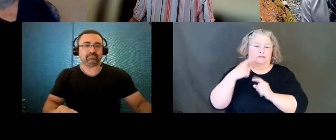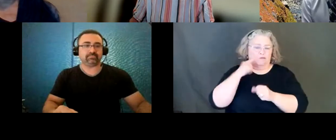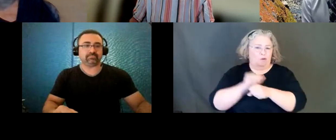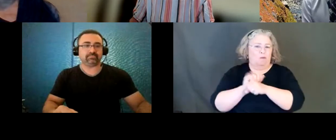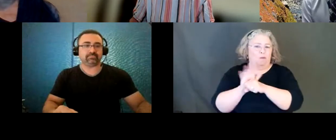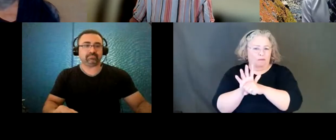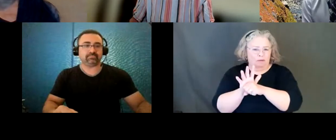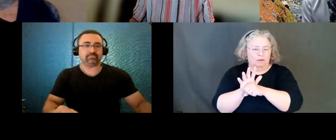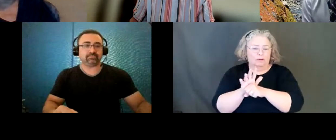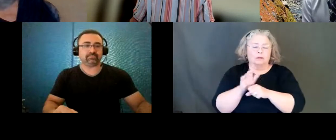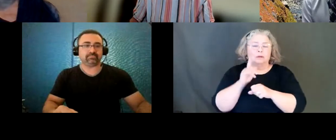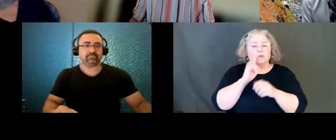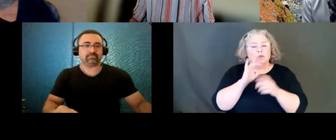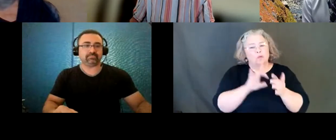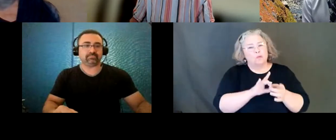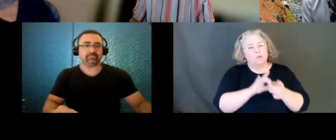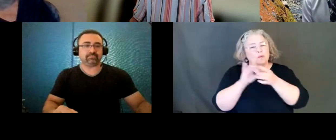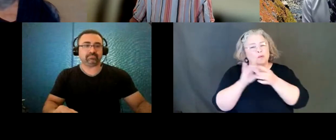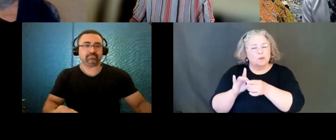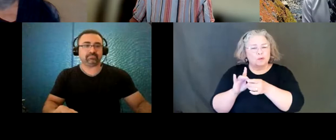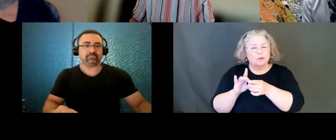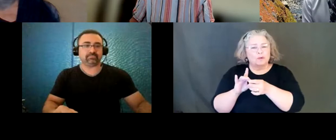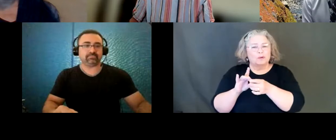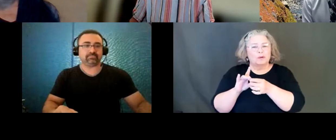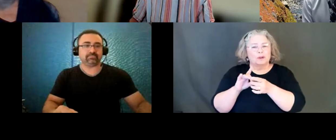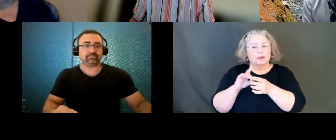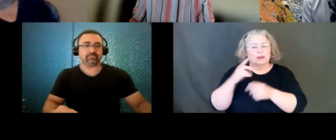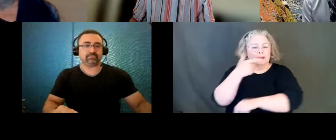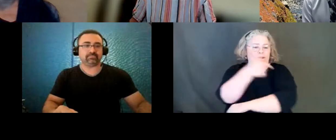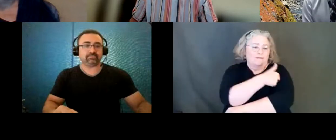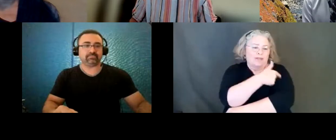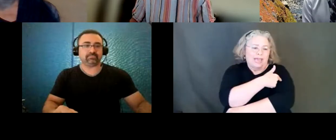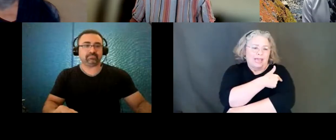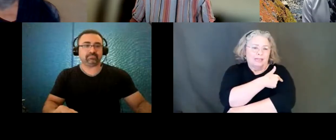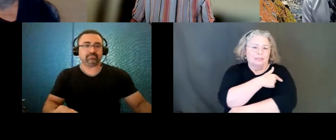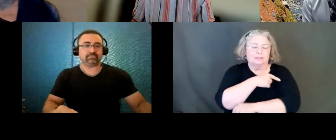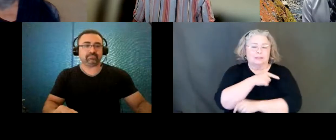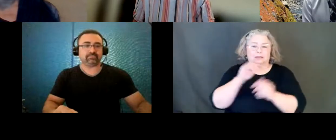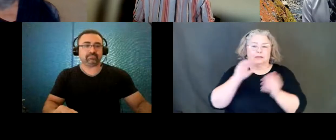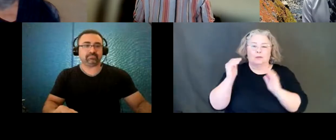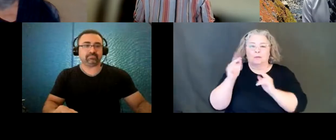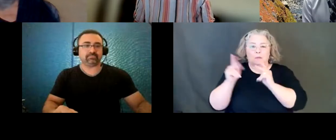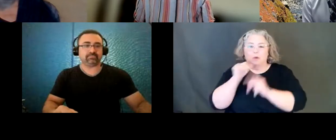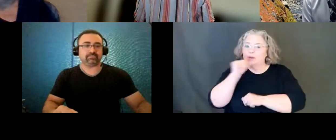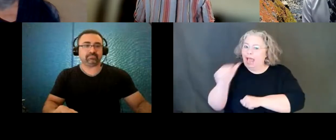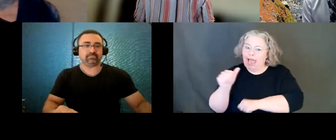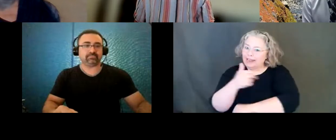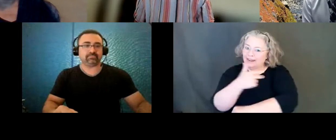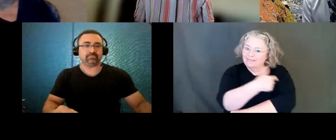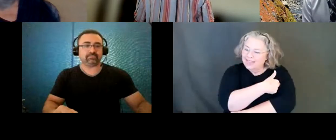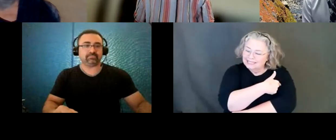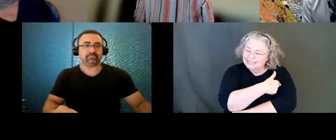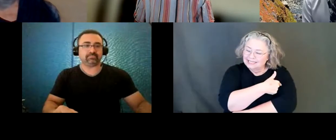So just in relationship to vaccine versus non-vaccine,